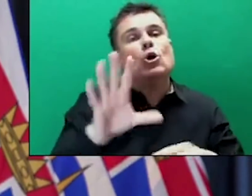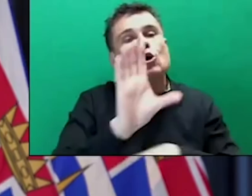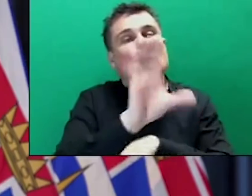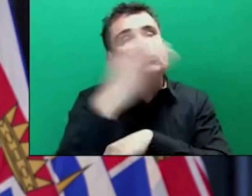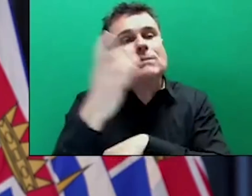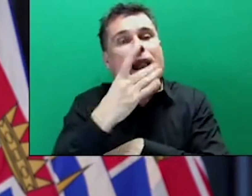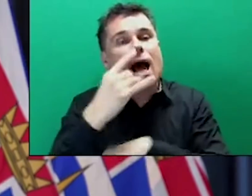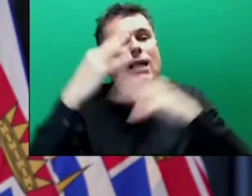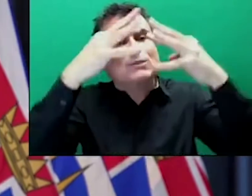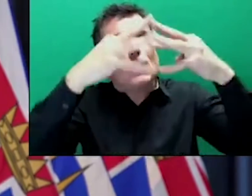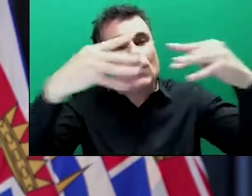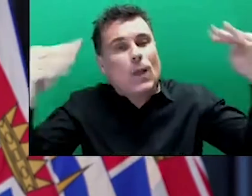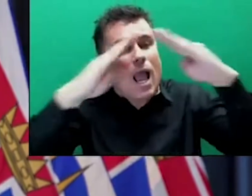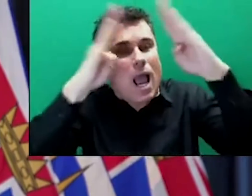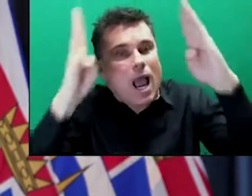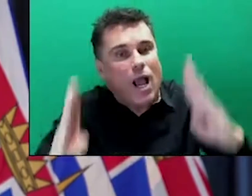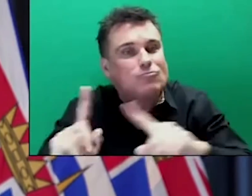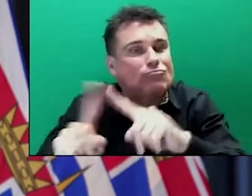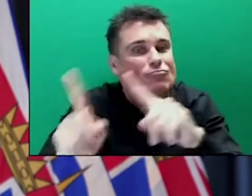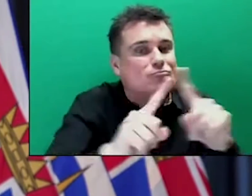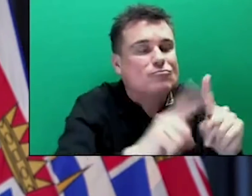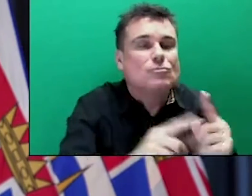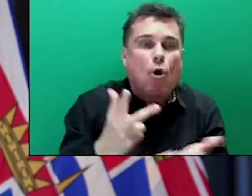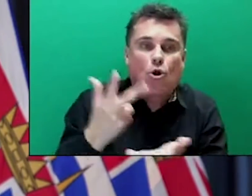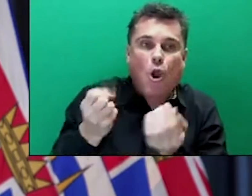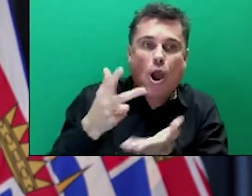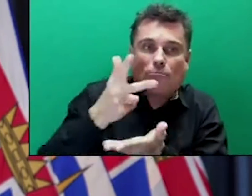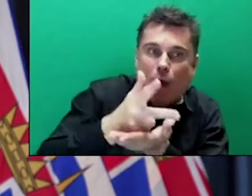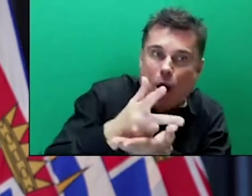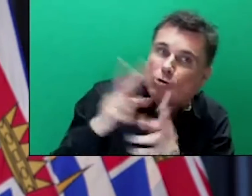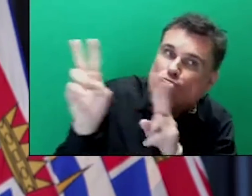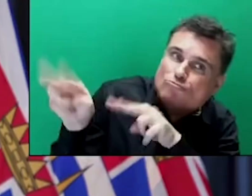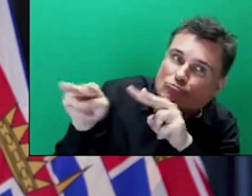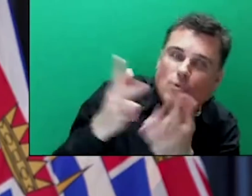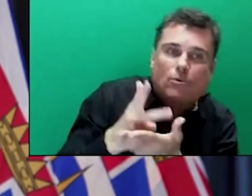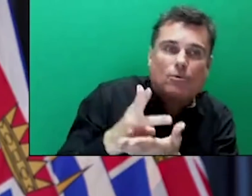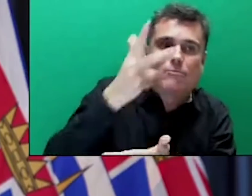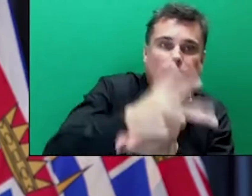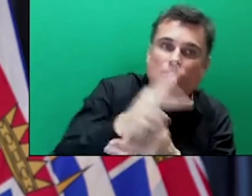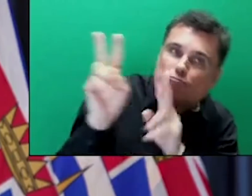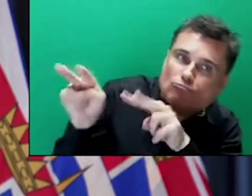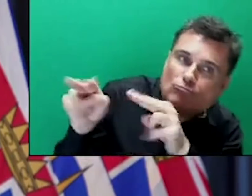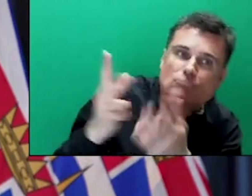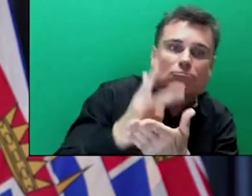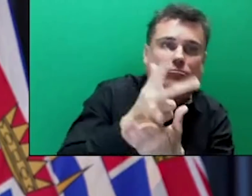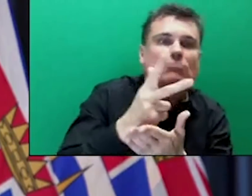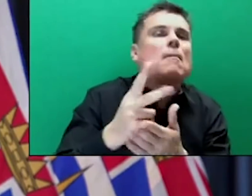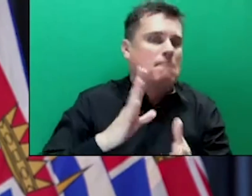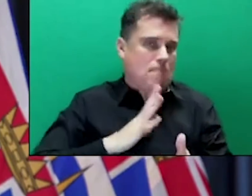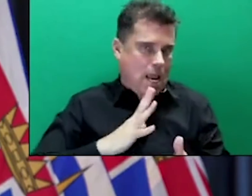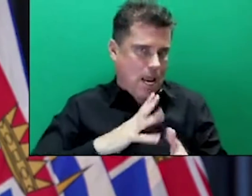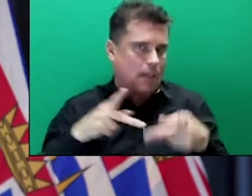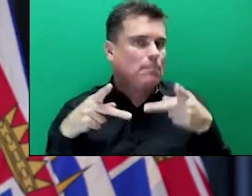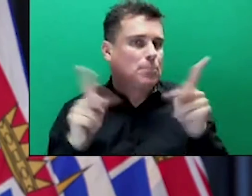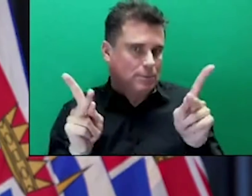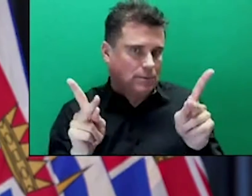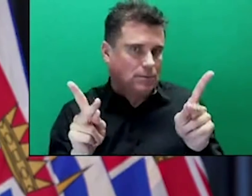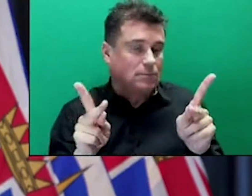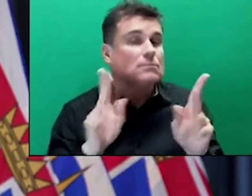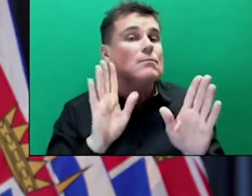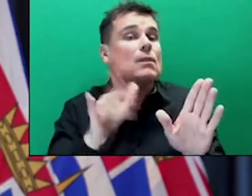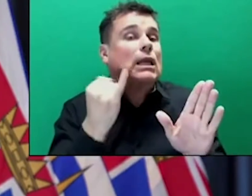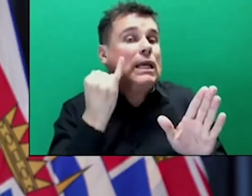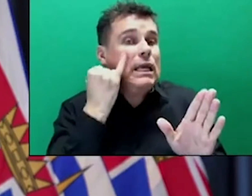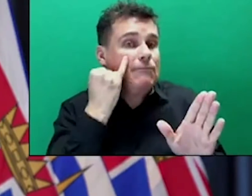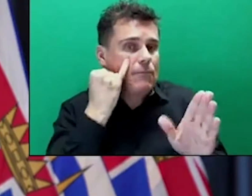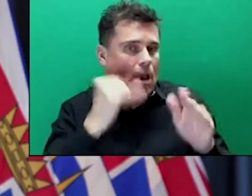and others. As well, we are accepting drive-in and stay events to a maximum of 50 cars, in which